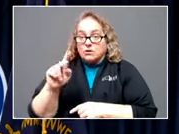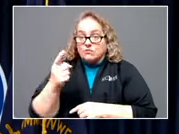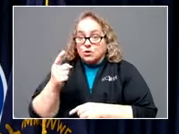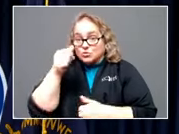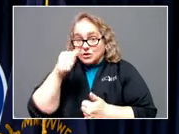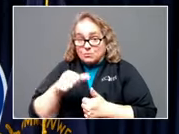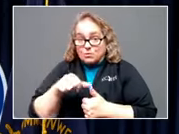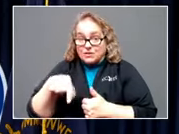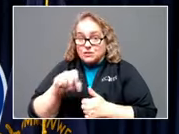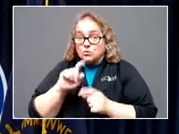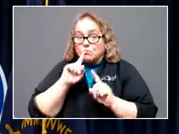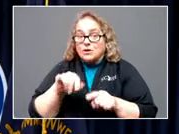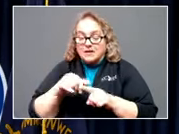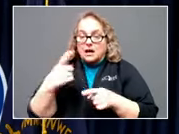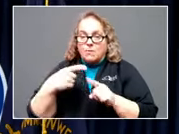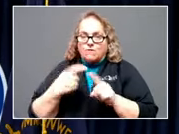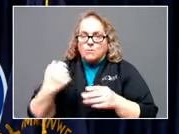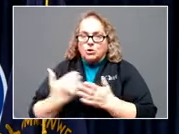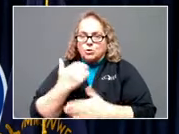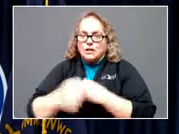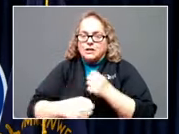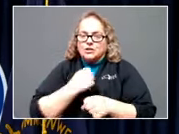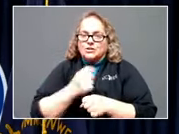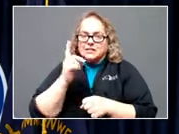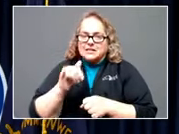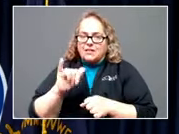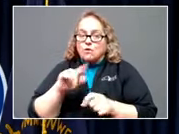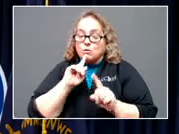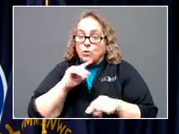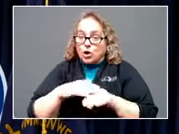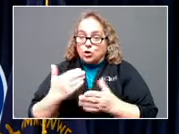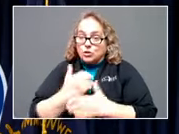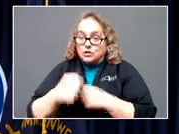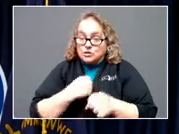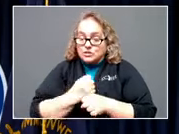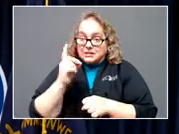that came out on New Year's Day for those that were reporting on New Year's Day.